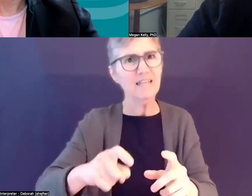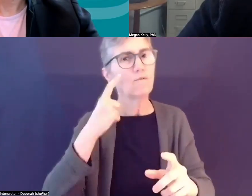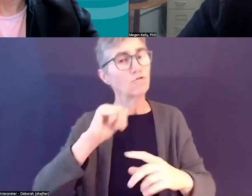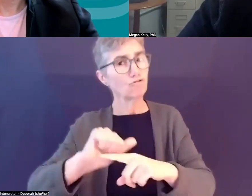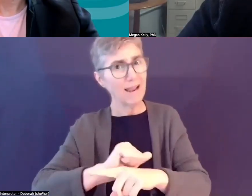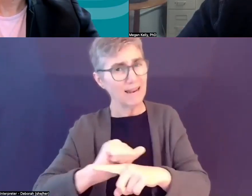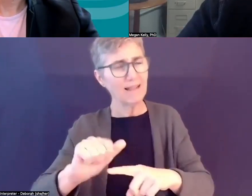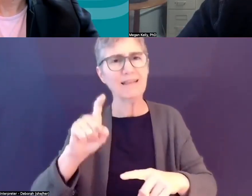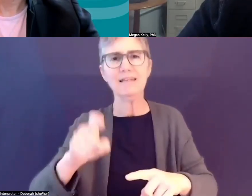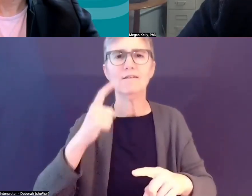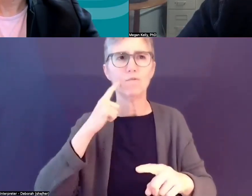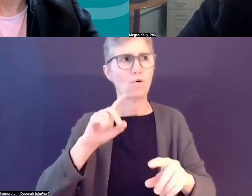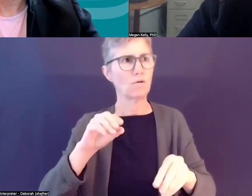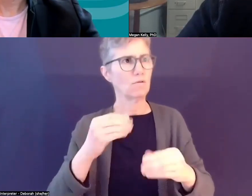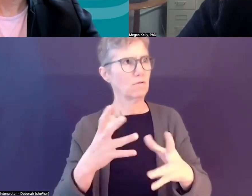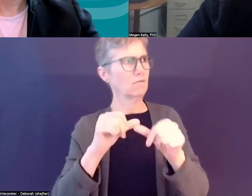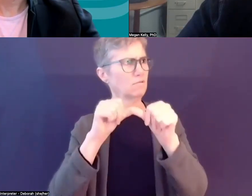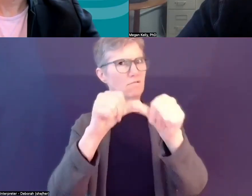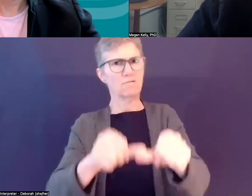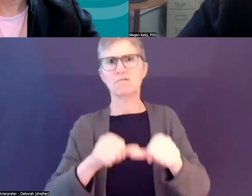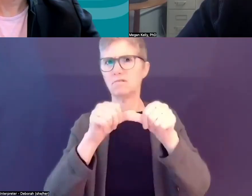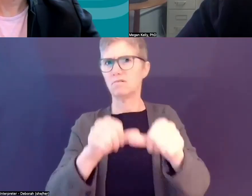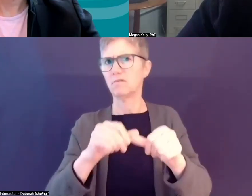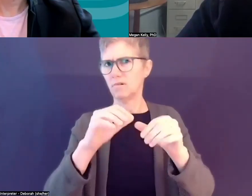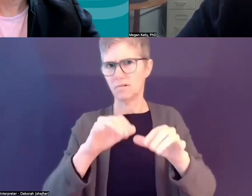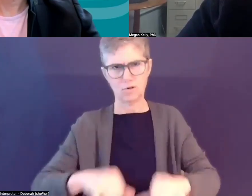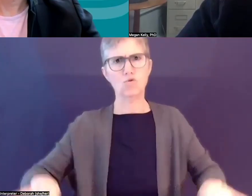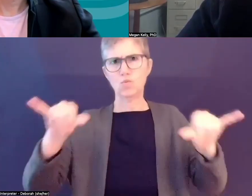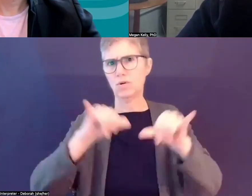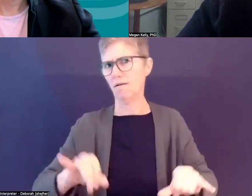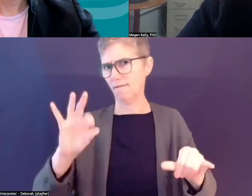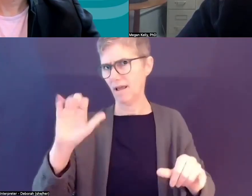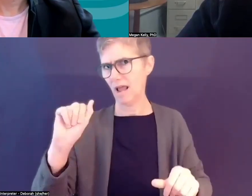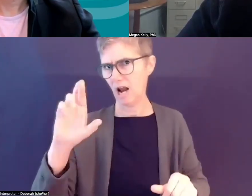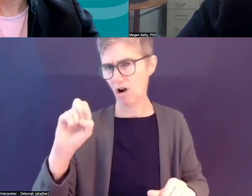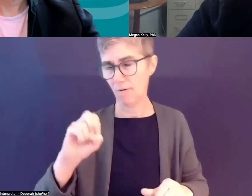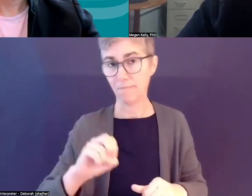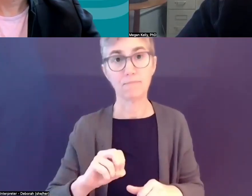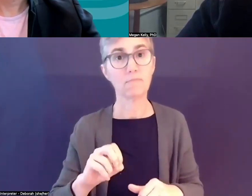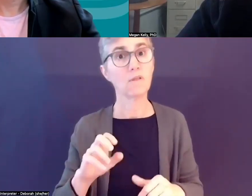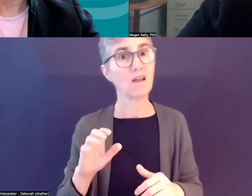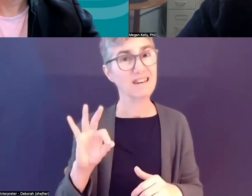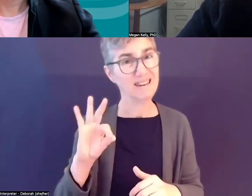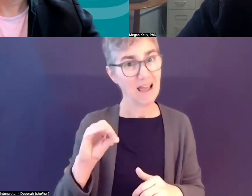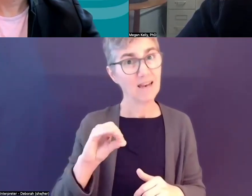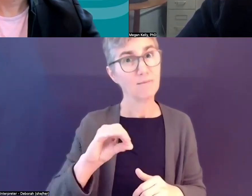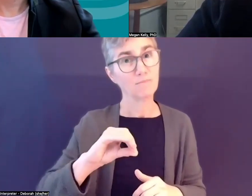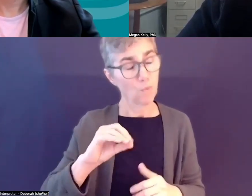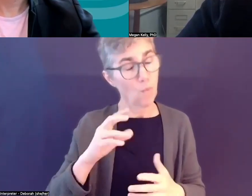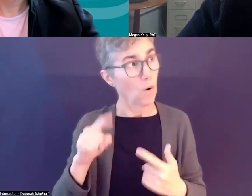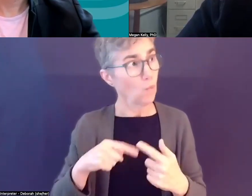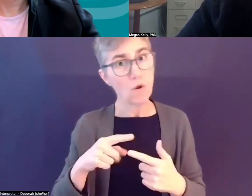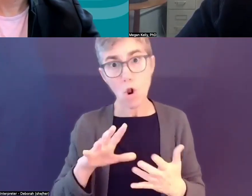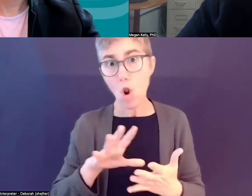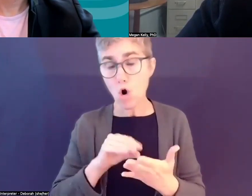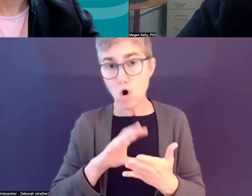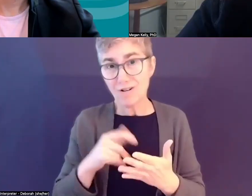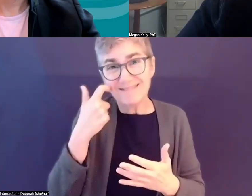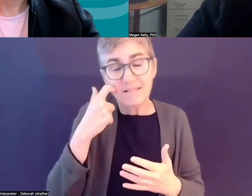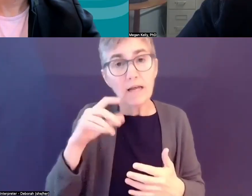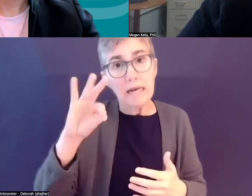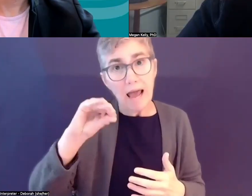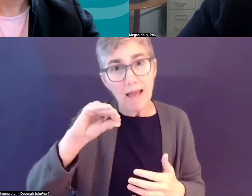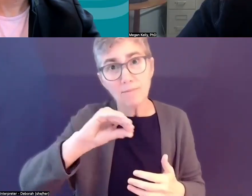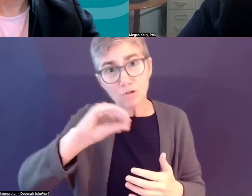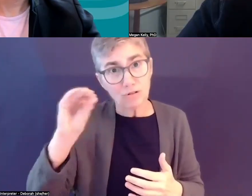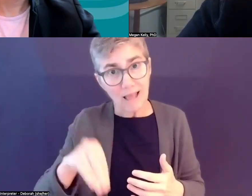of care. And we learned that when offered, 90% of patients will accept effective treatment, which highlights